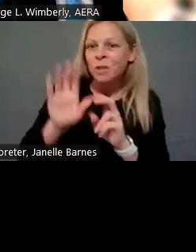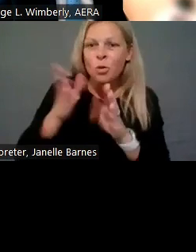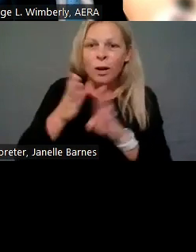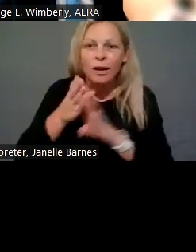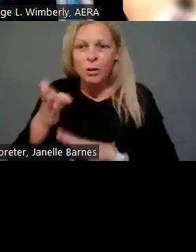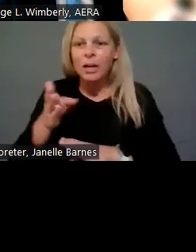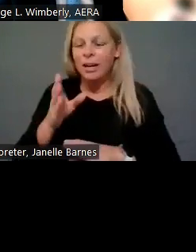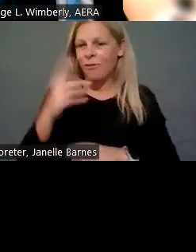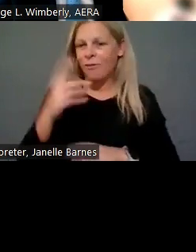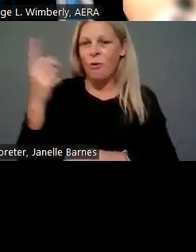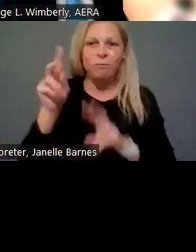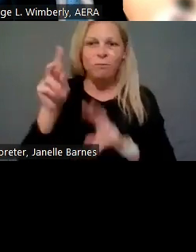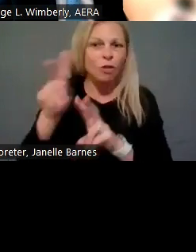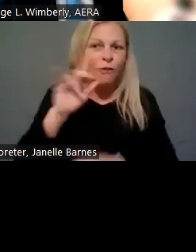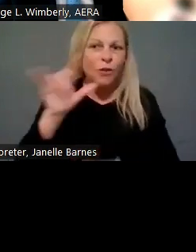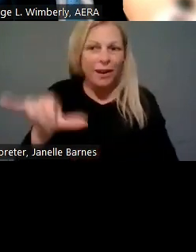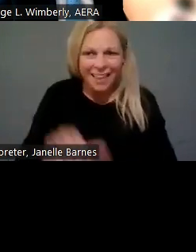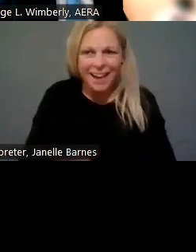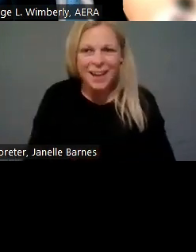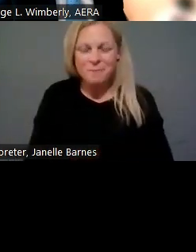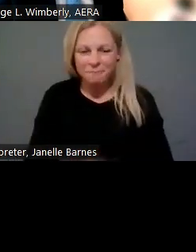things.